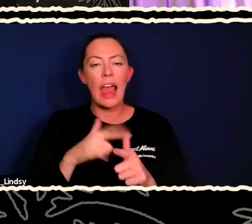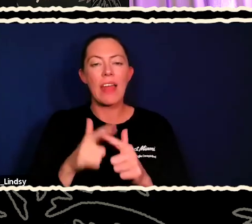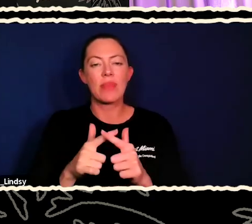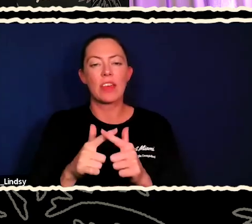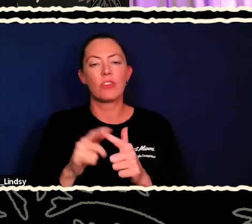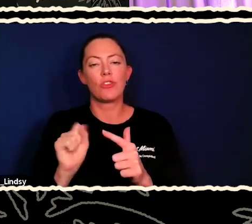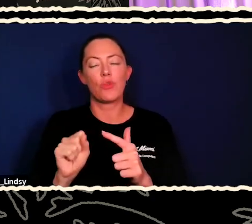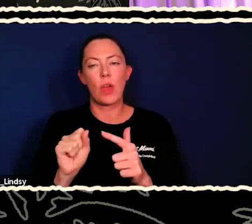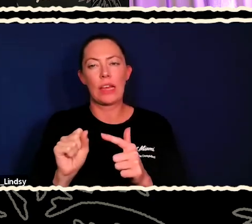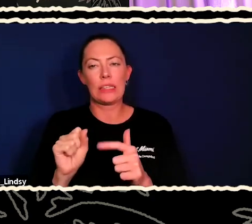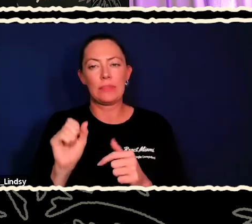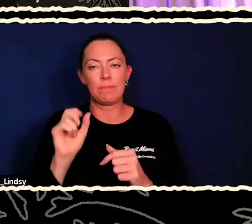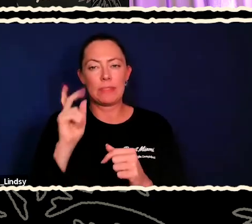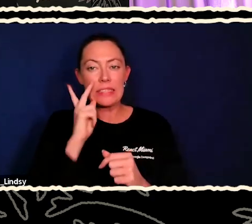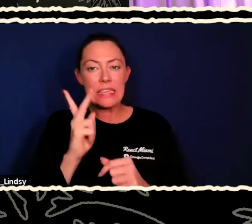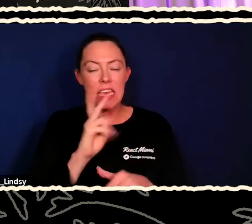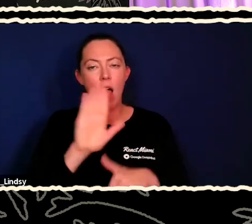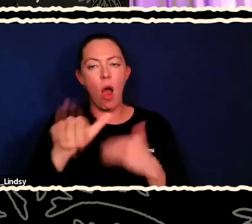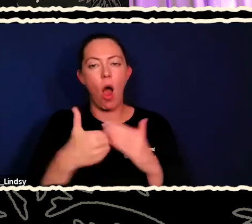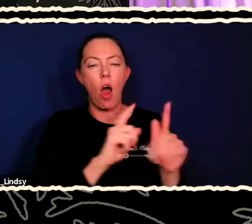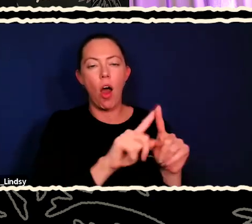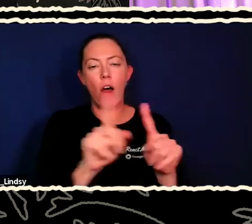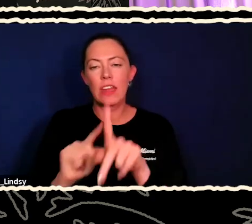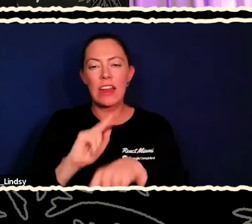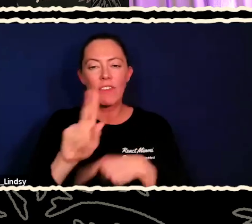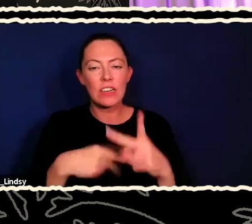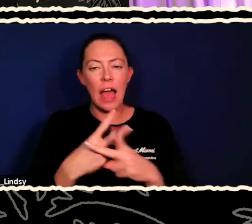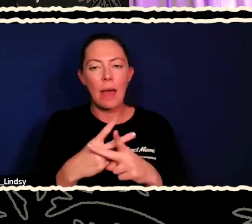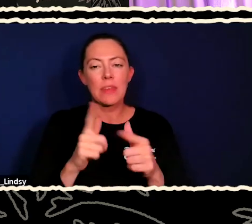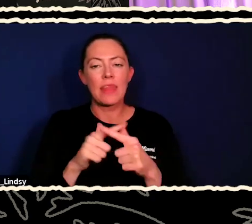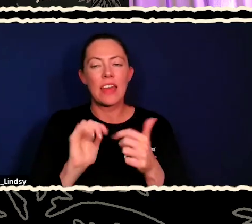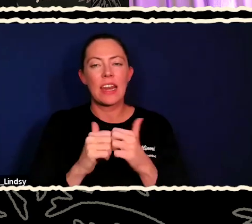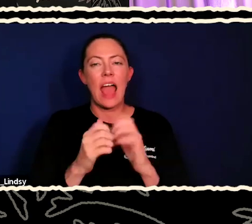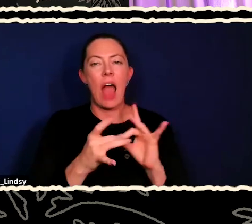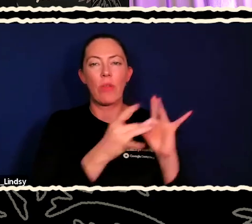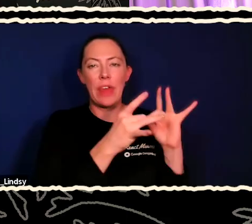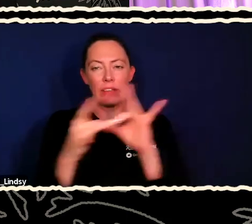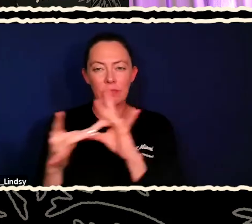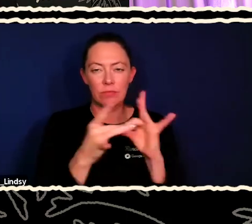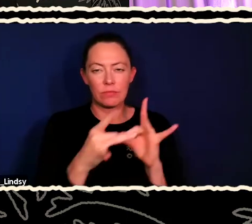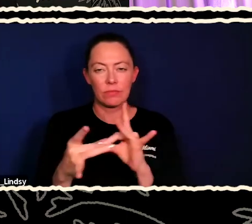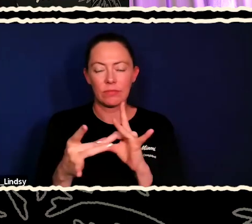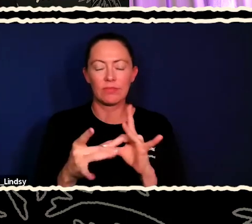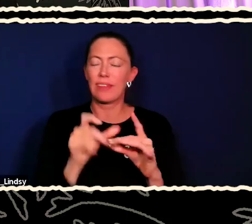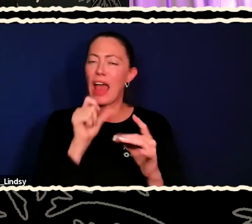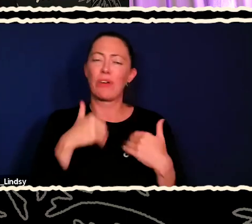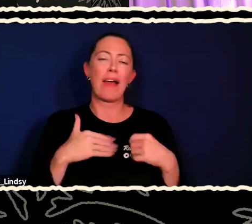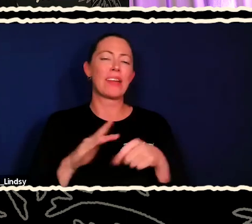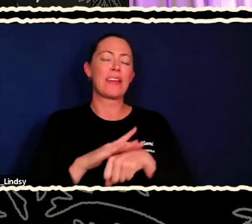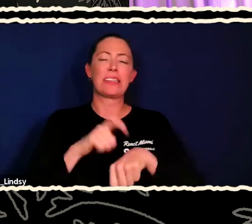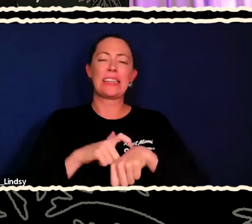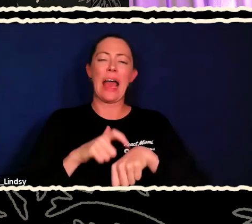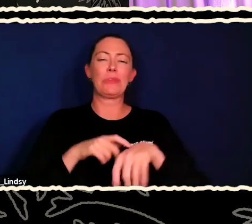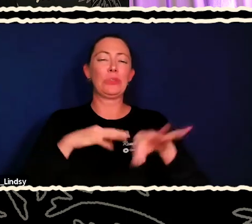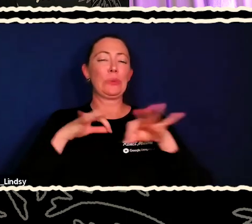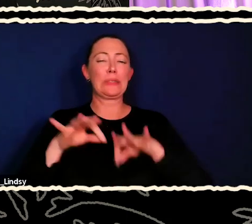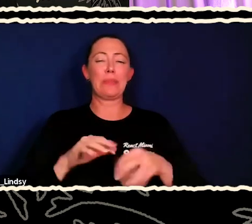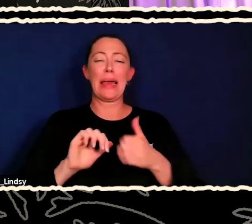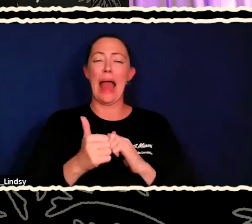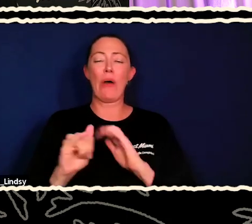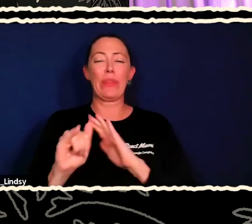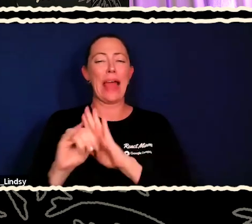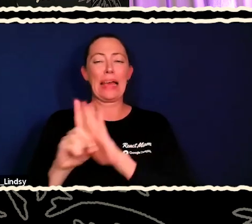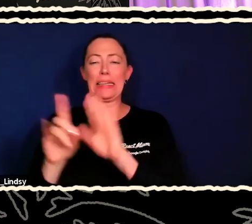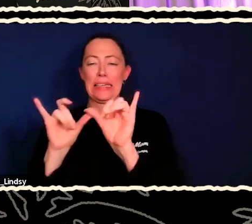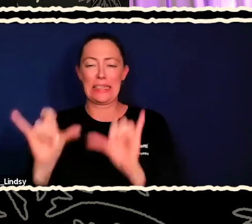and you can see all those types and all of their relations, and you can search them by ID. I don't have time to get into how the ID system works, but